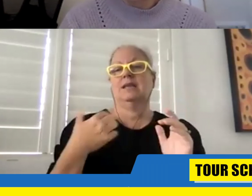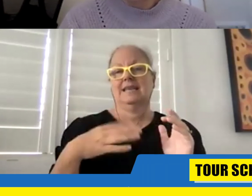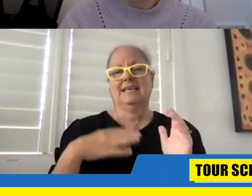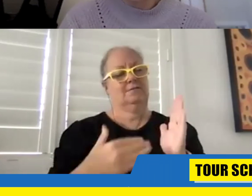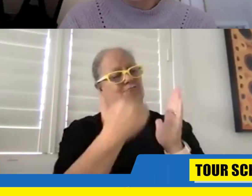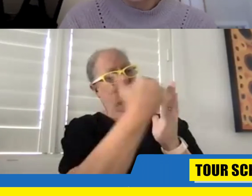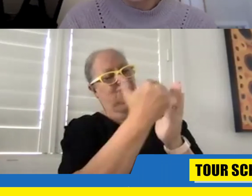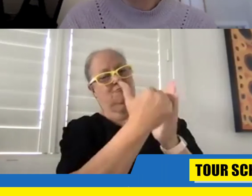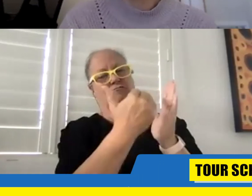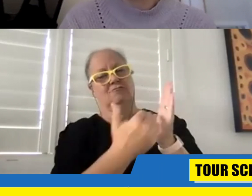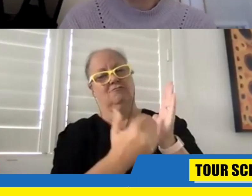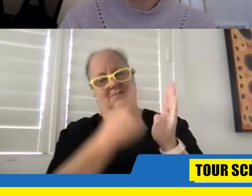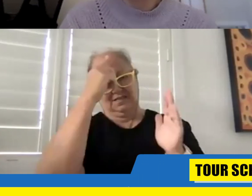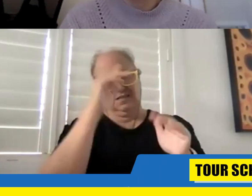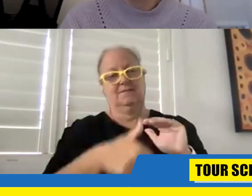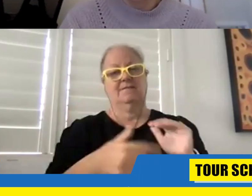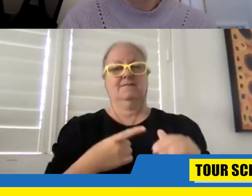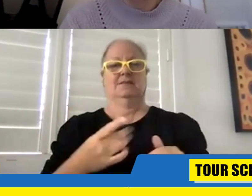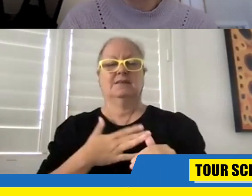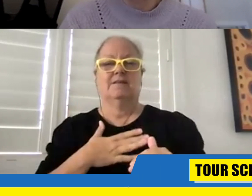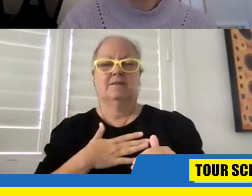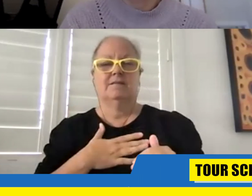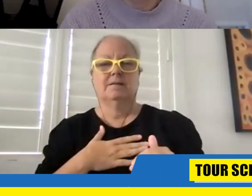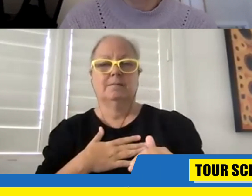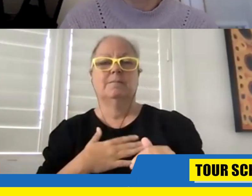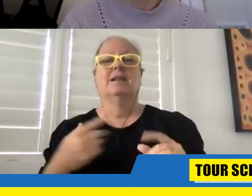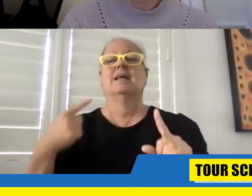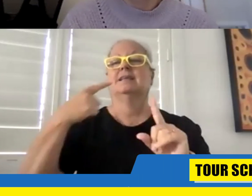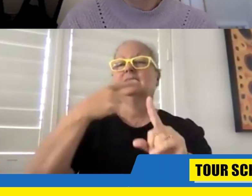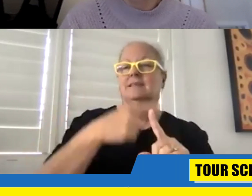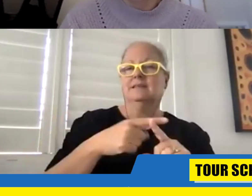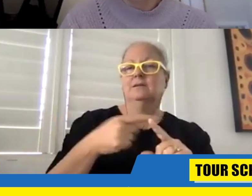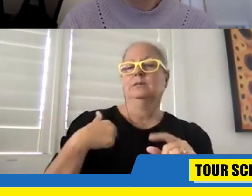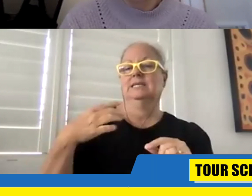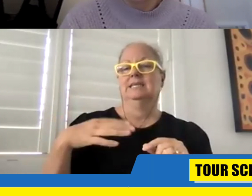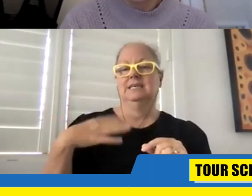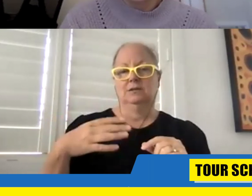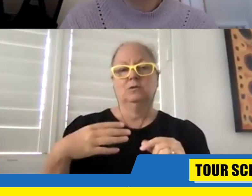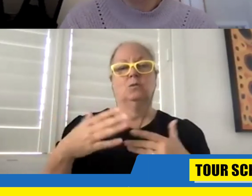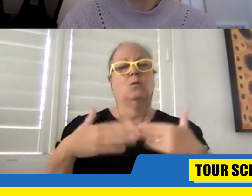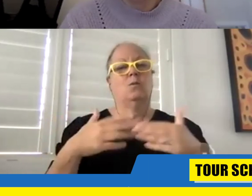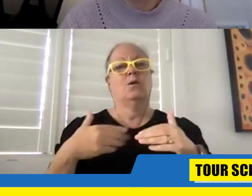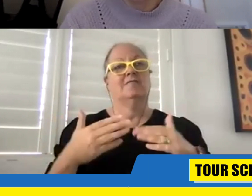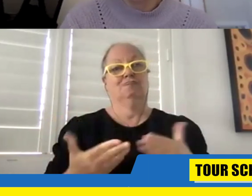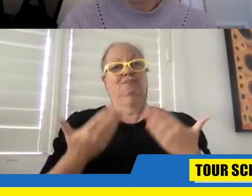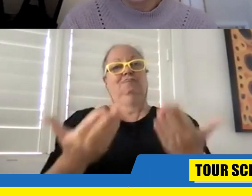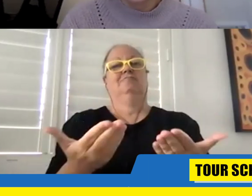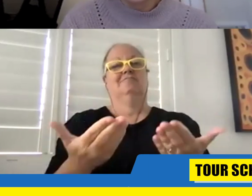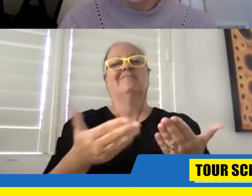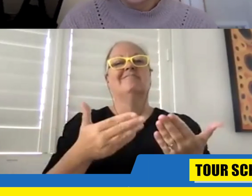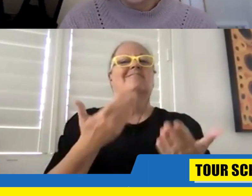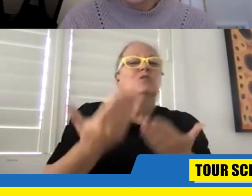for ourselves, but also to be able to put the shows on the table